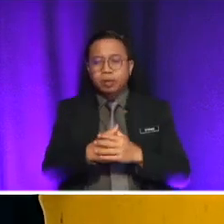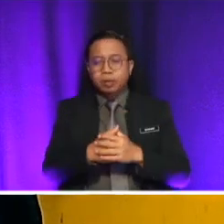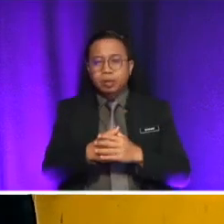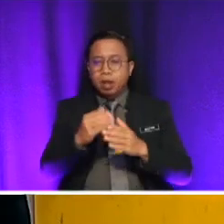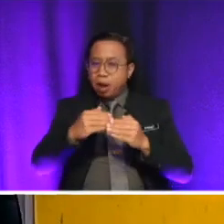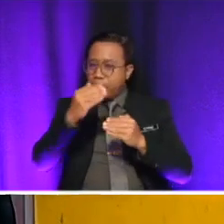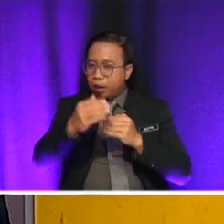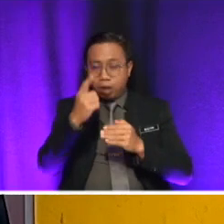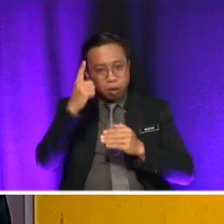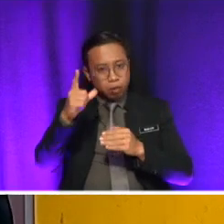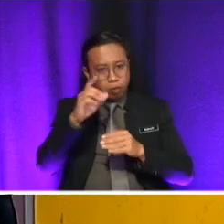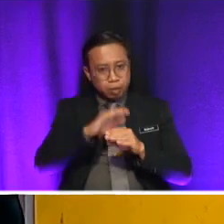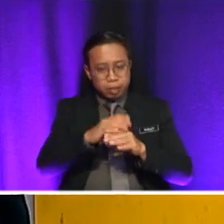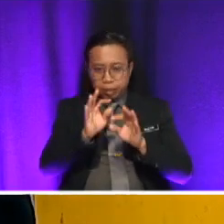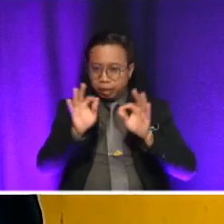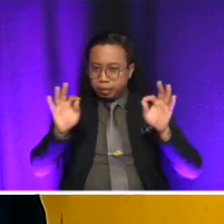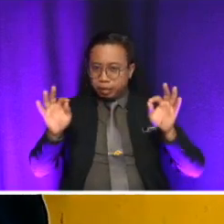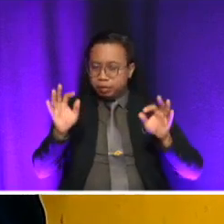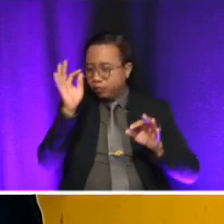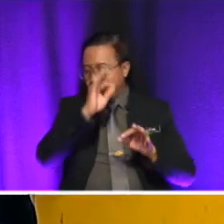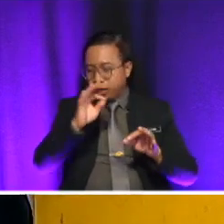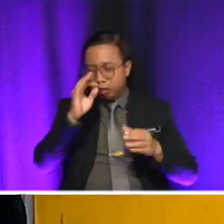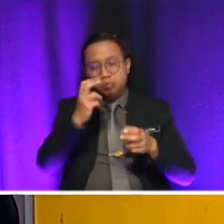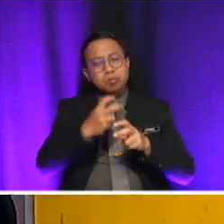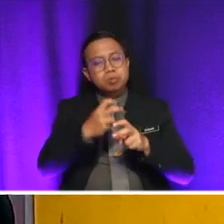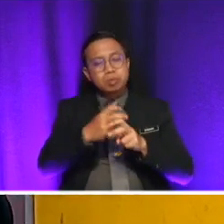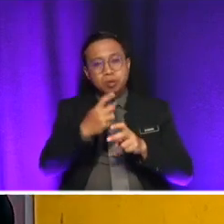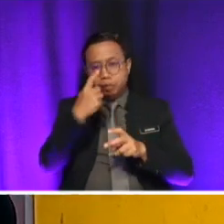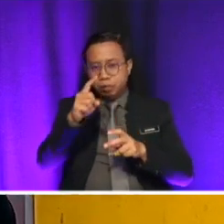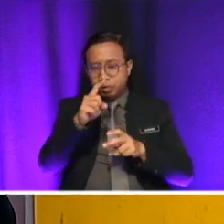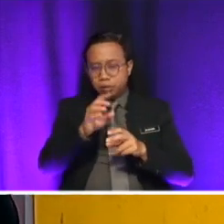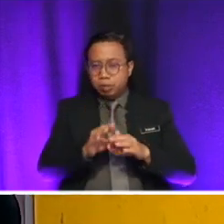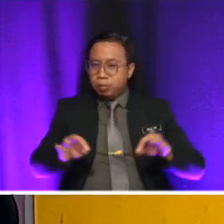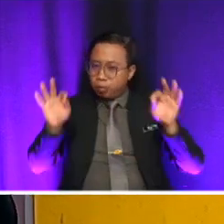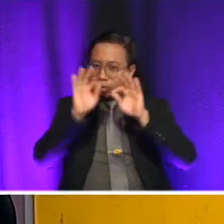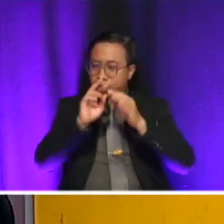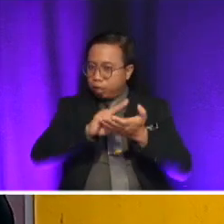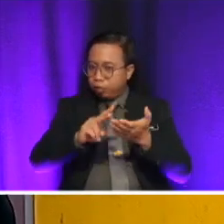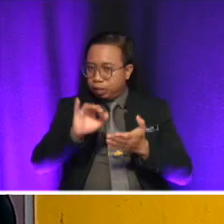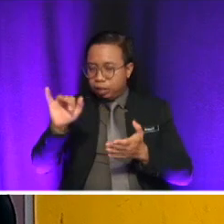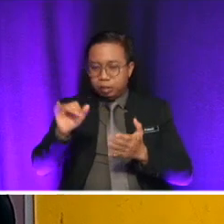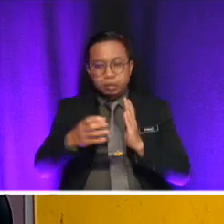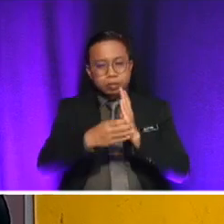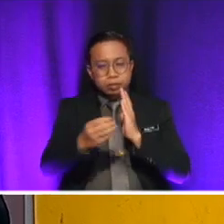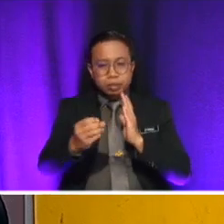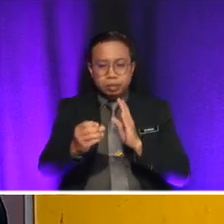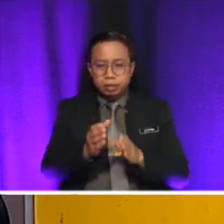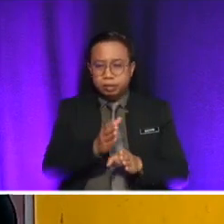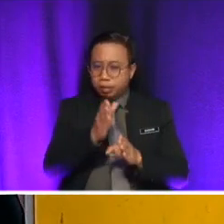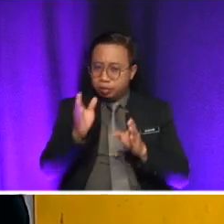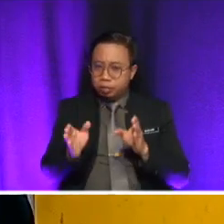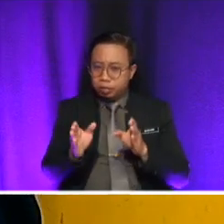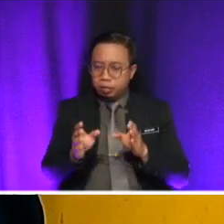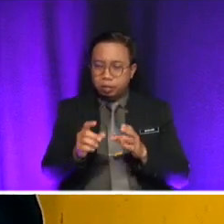than looking at the text as a whole and find it difficult, it is important for us to use our reading skills and dissect the text from one paragraph to